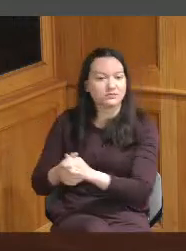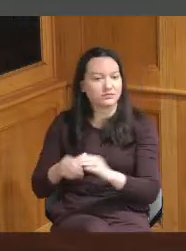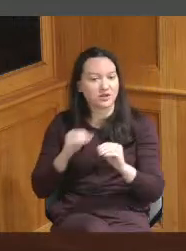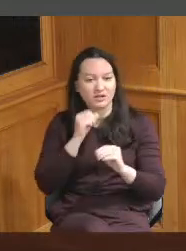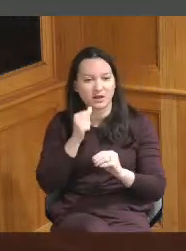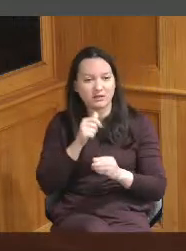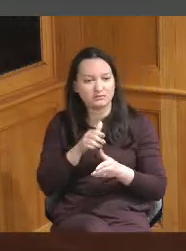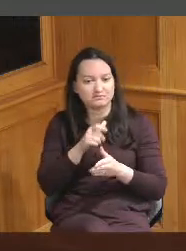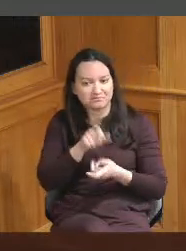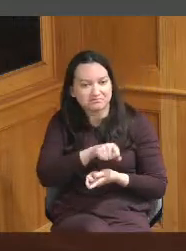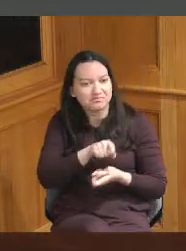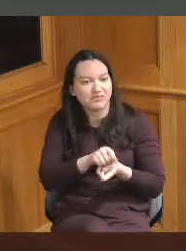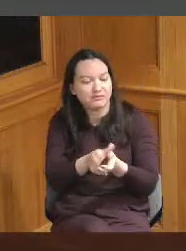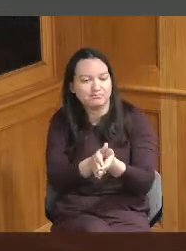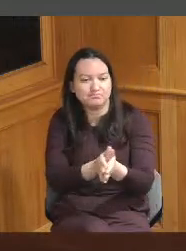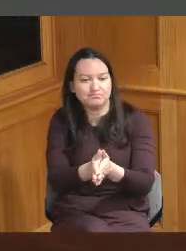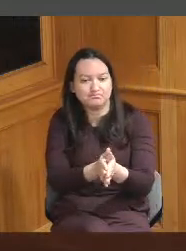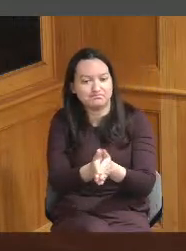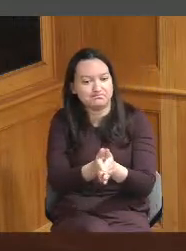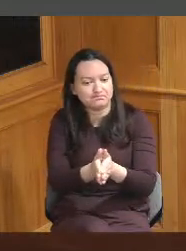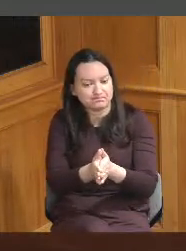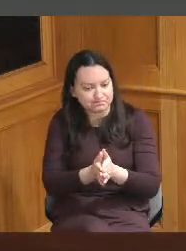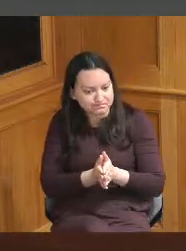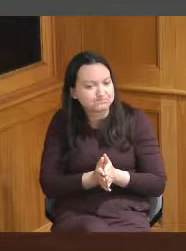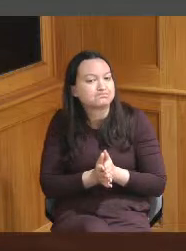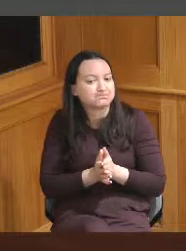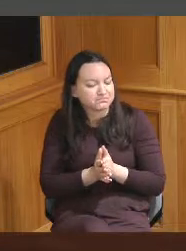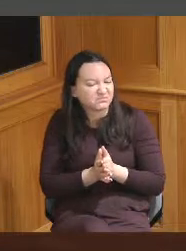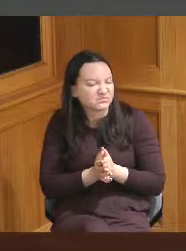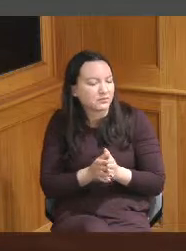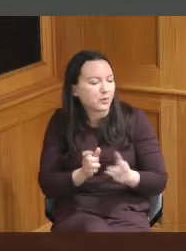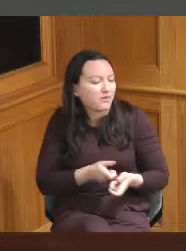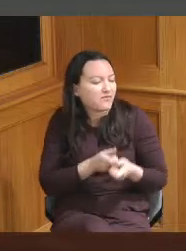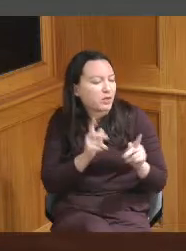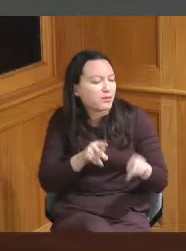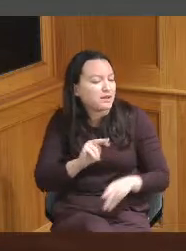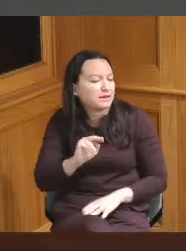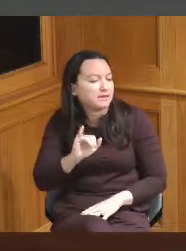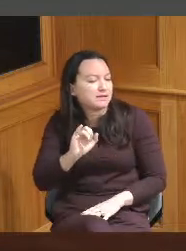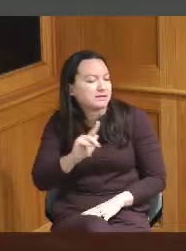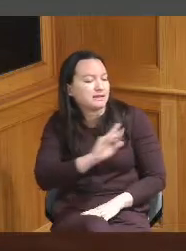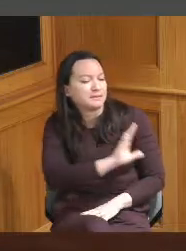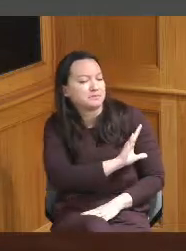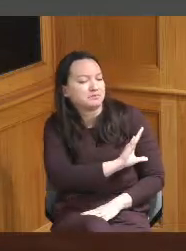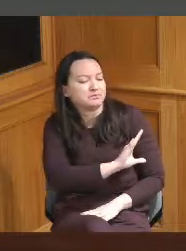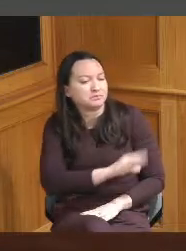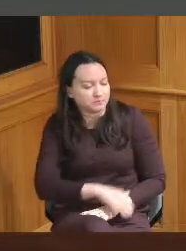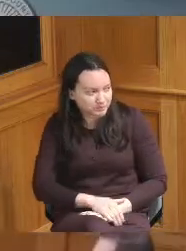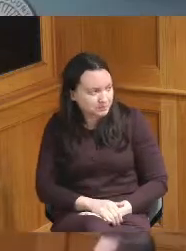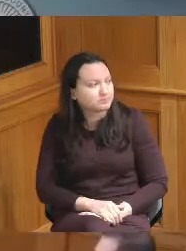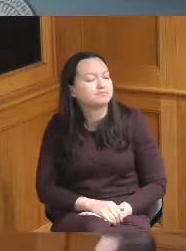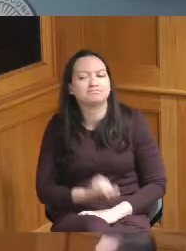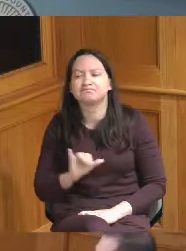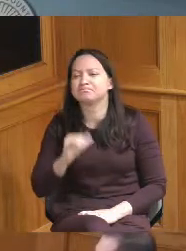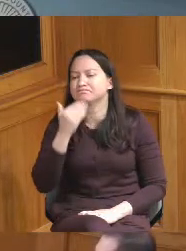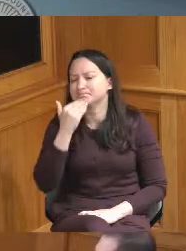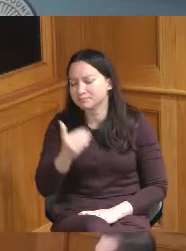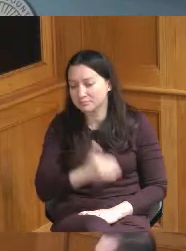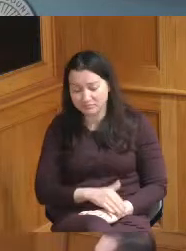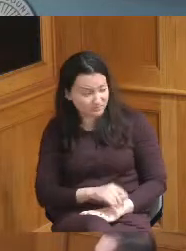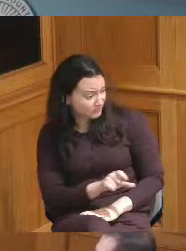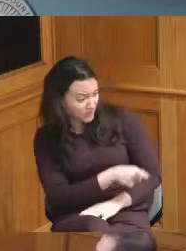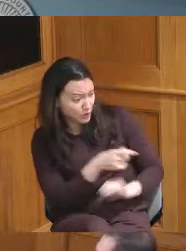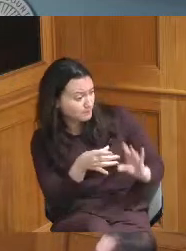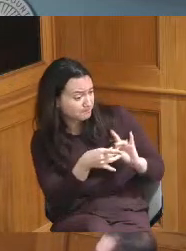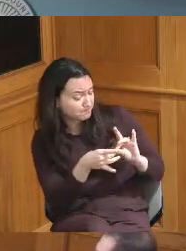to do otherwise. So, mm-hmm. Okay. So, but we'll follow up on Nick's model as well. Mm-hmm. Okay, thank you. Thanks. Do you have anything no, else?